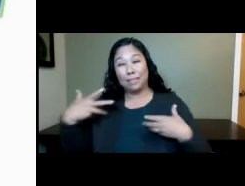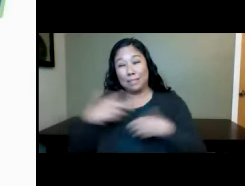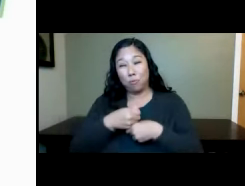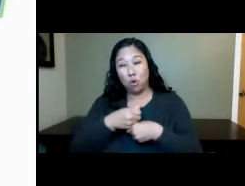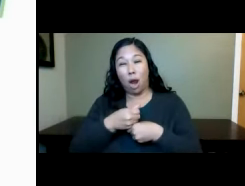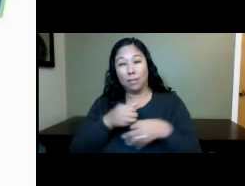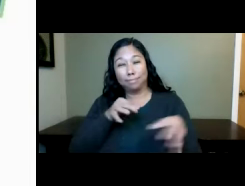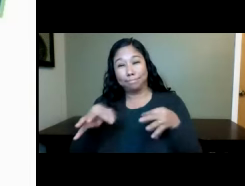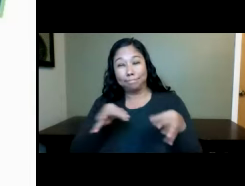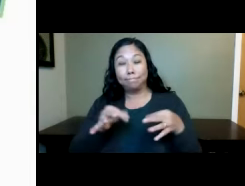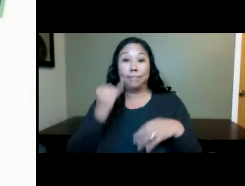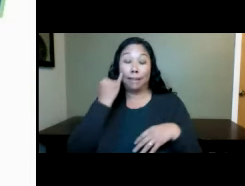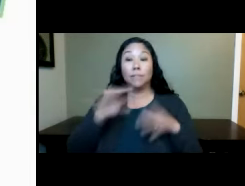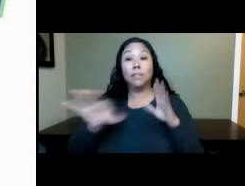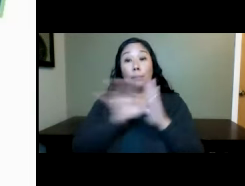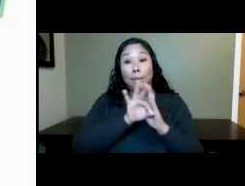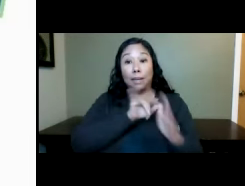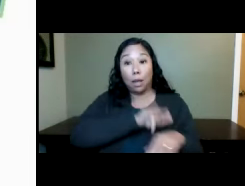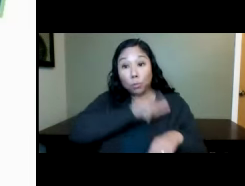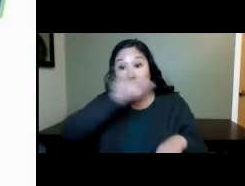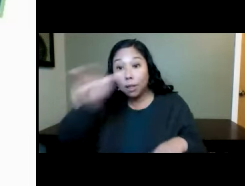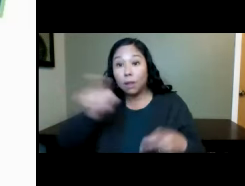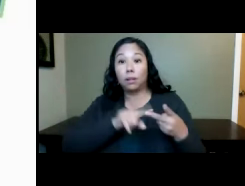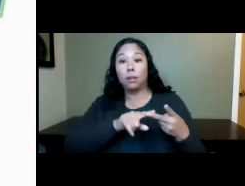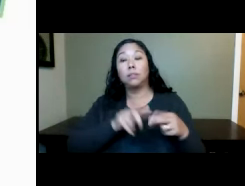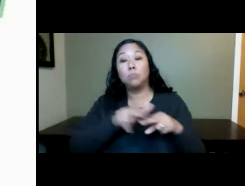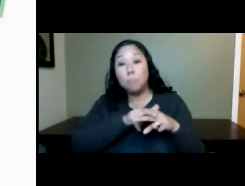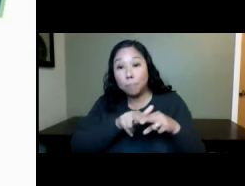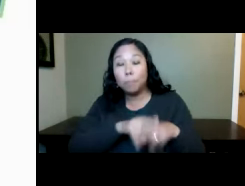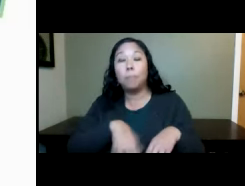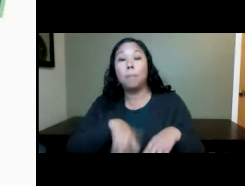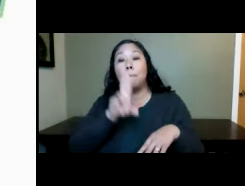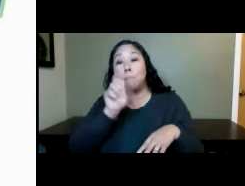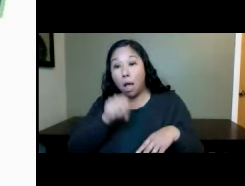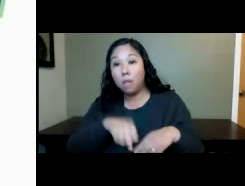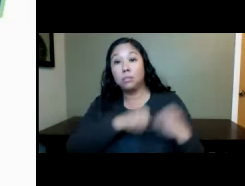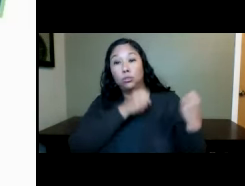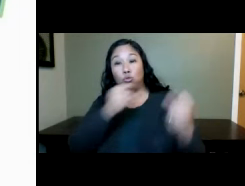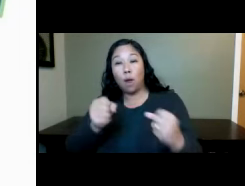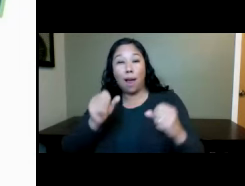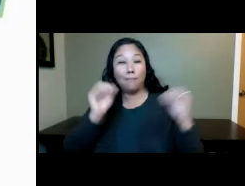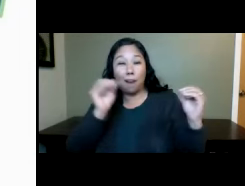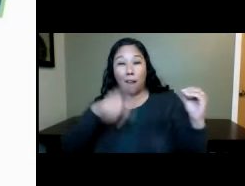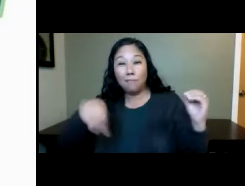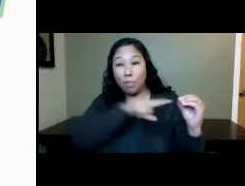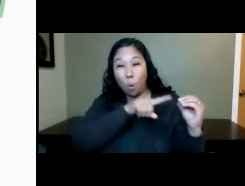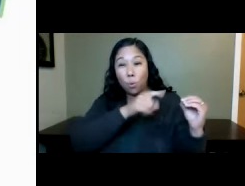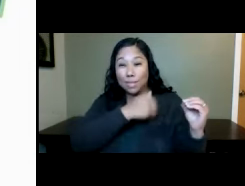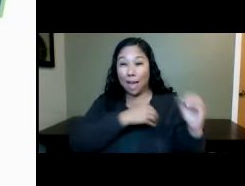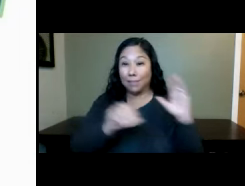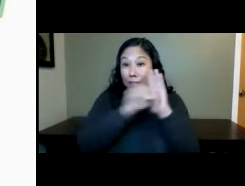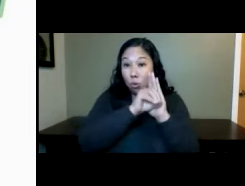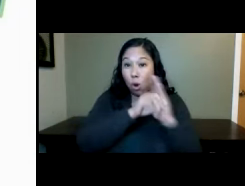airplane, a bus, a train, or to drive by yourselves, none of them have a zero risk. So with the